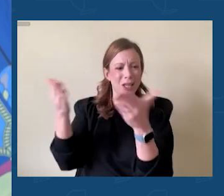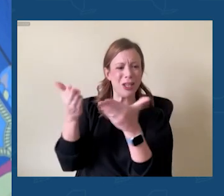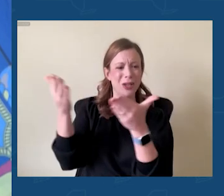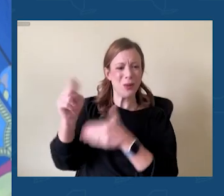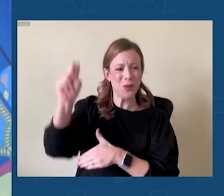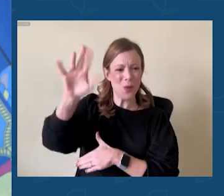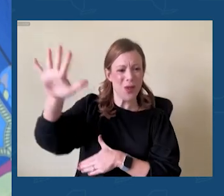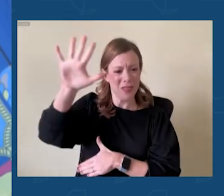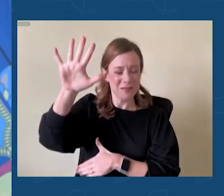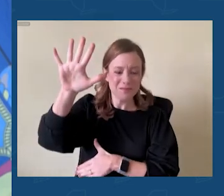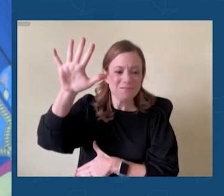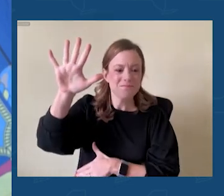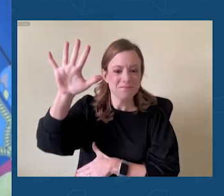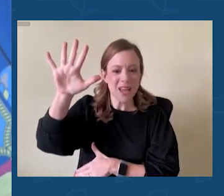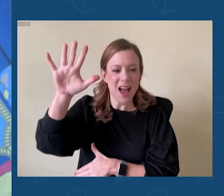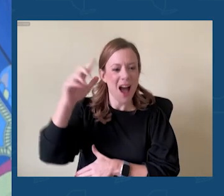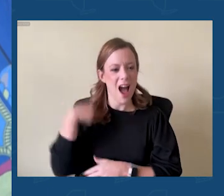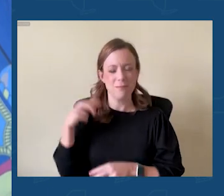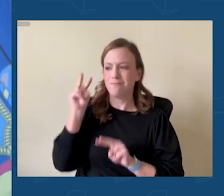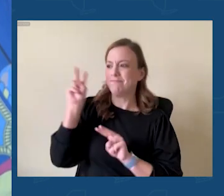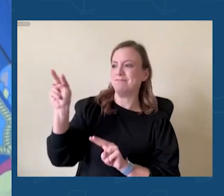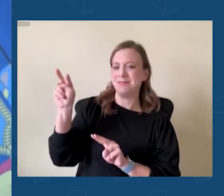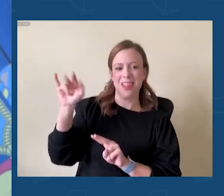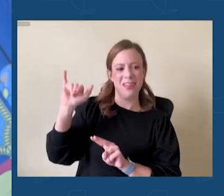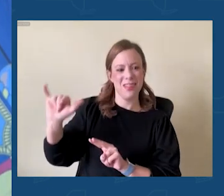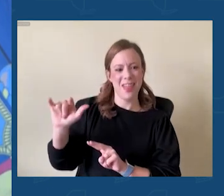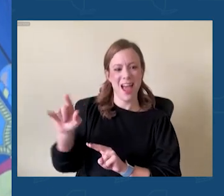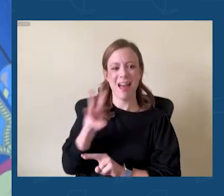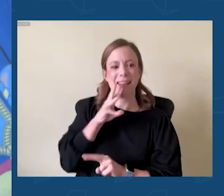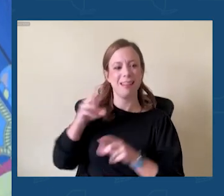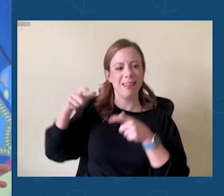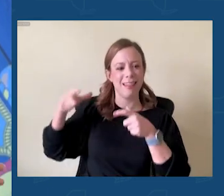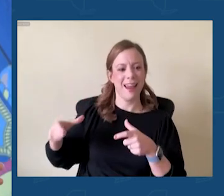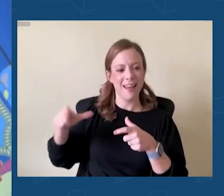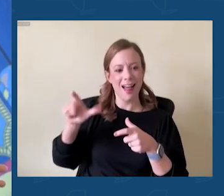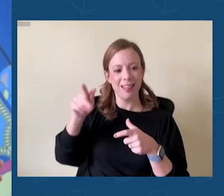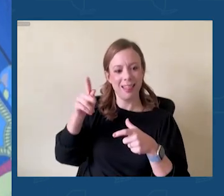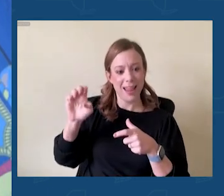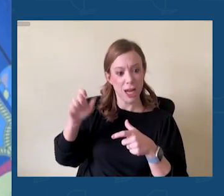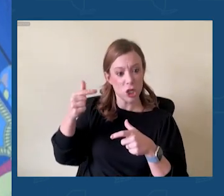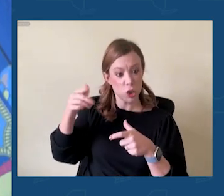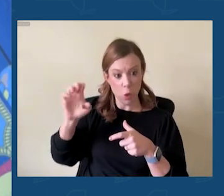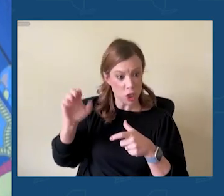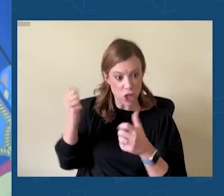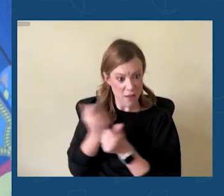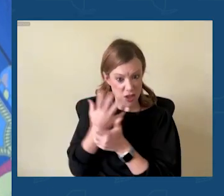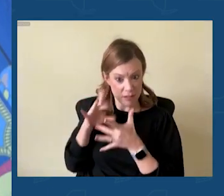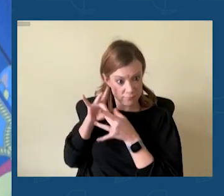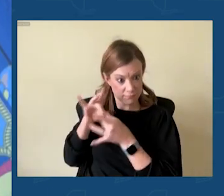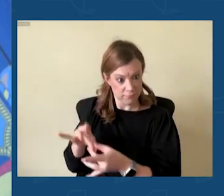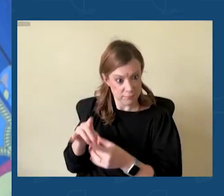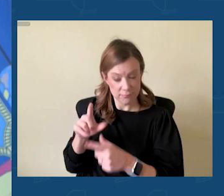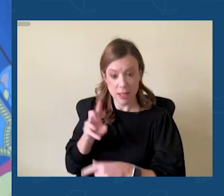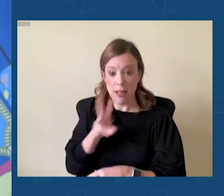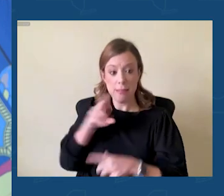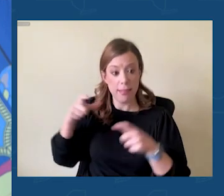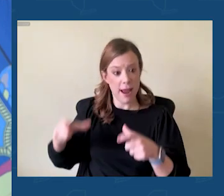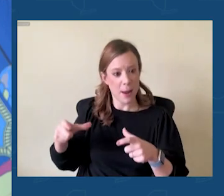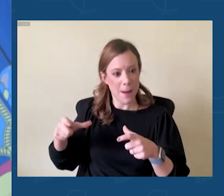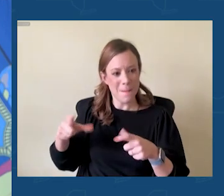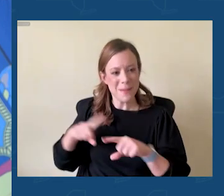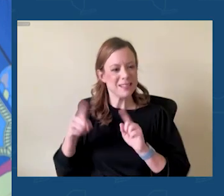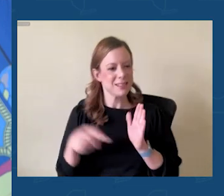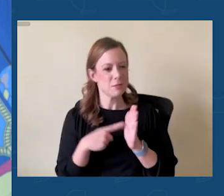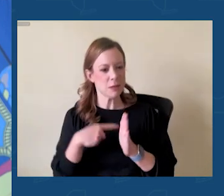this beautiful lake, the name Lake George makes everybody think everything is about the lake itself, right? And maybe you sometimes overlook the fact that,